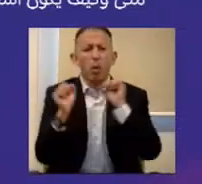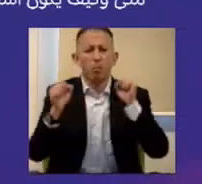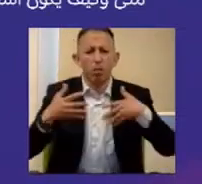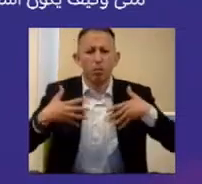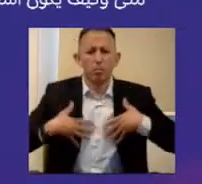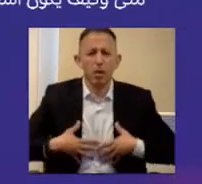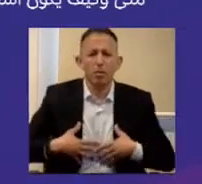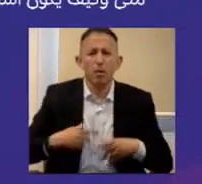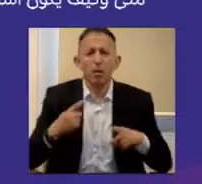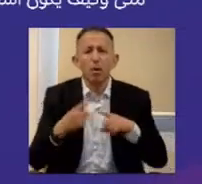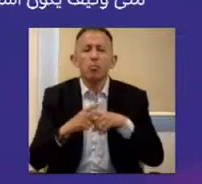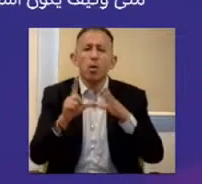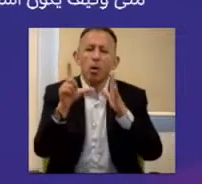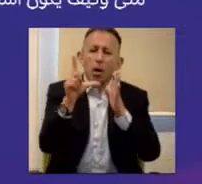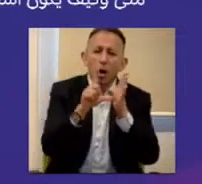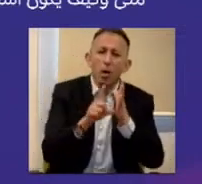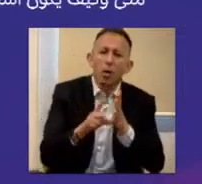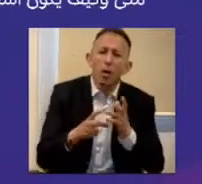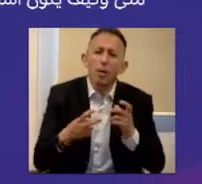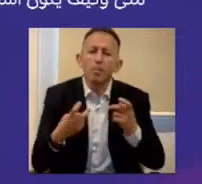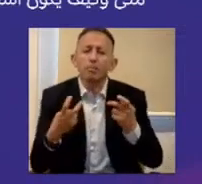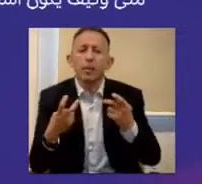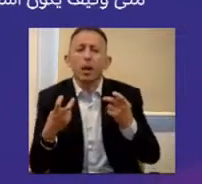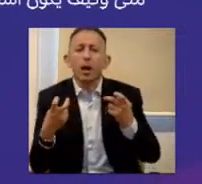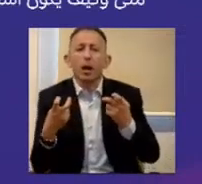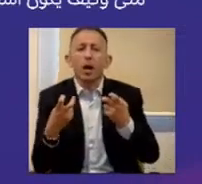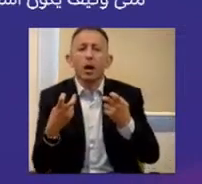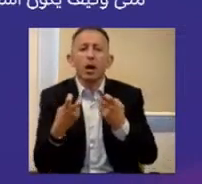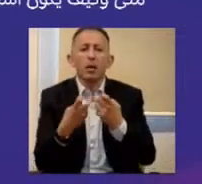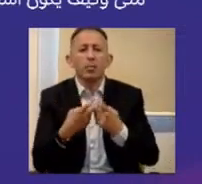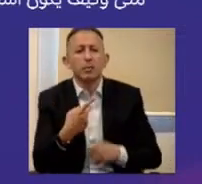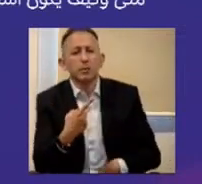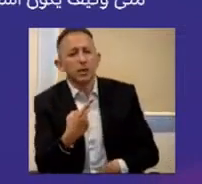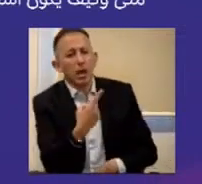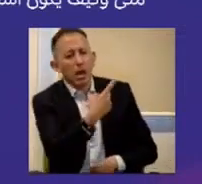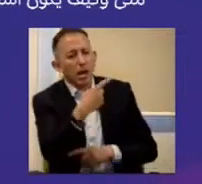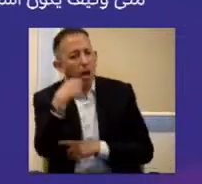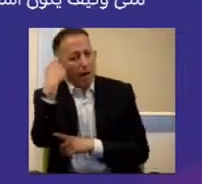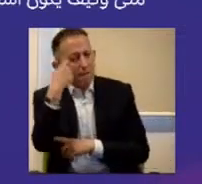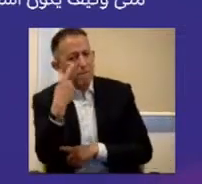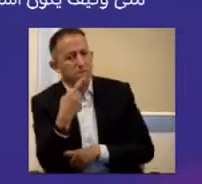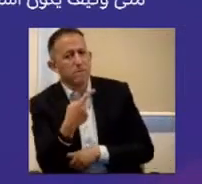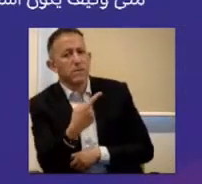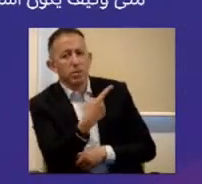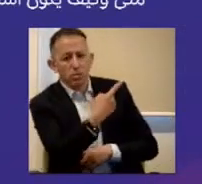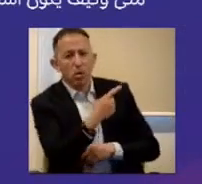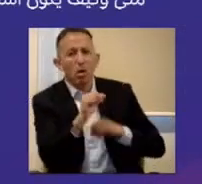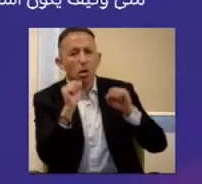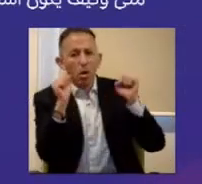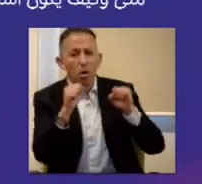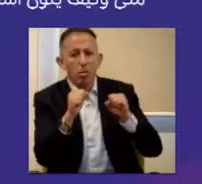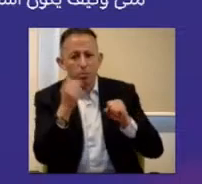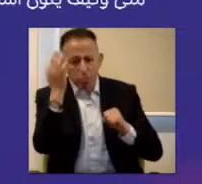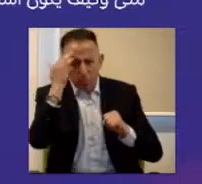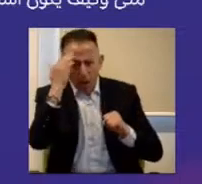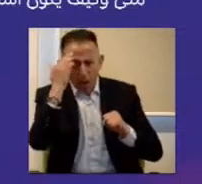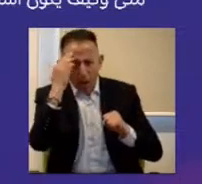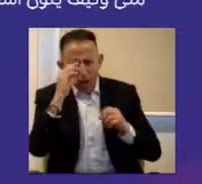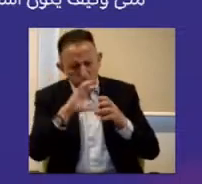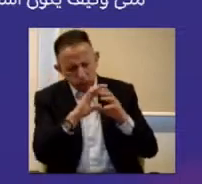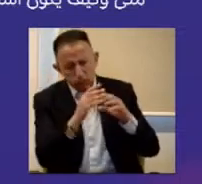This is a reinforcement learning of dexterous manipulation. It's not an easy task. There was no tutoring here,